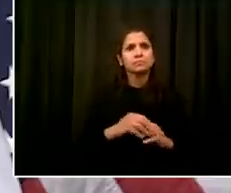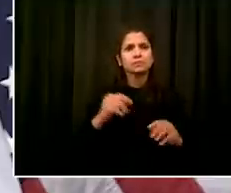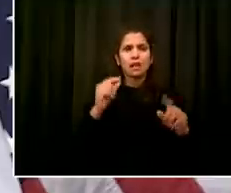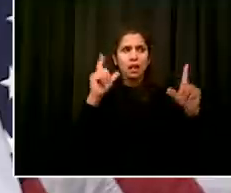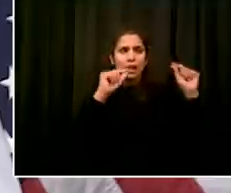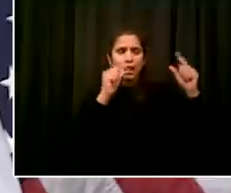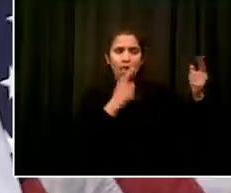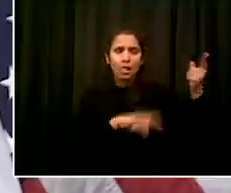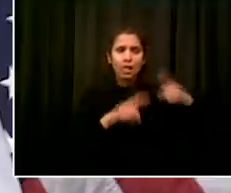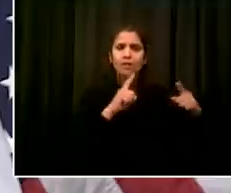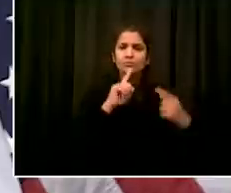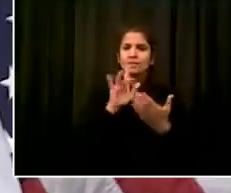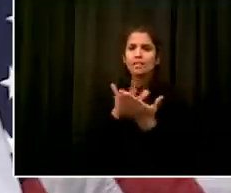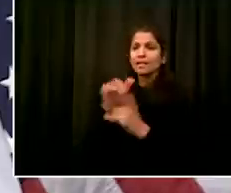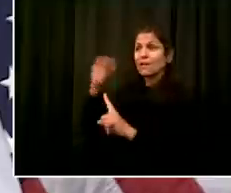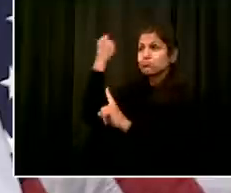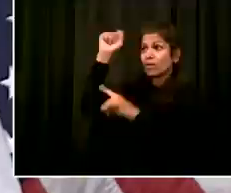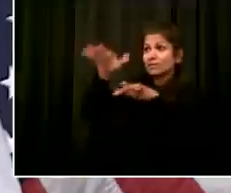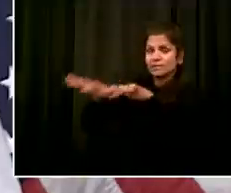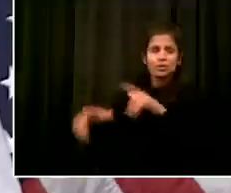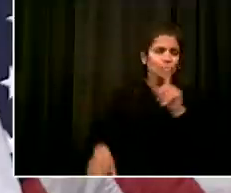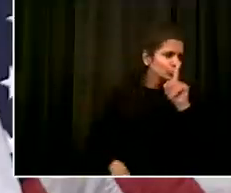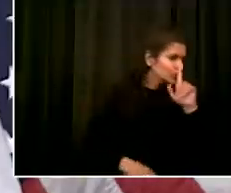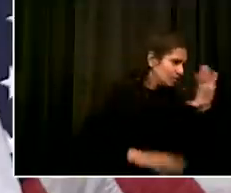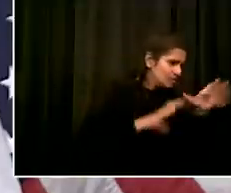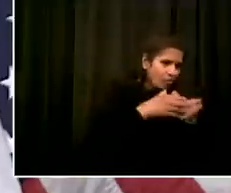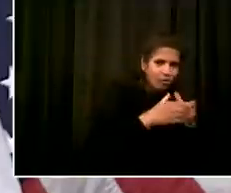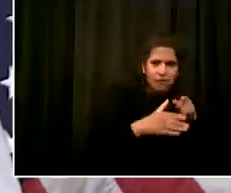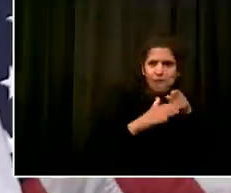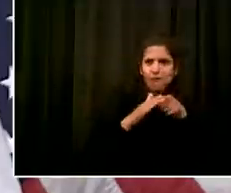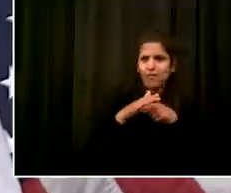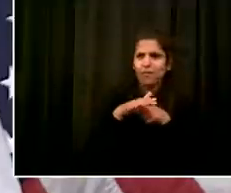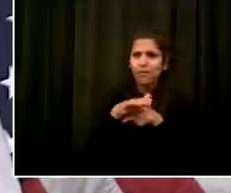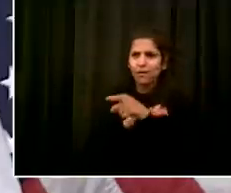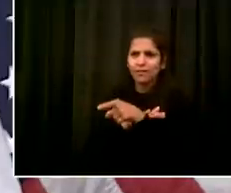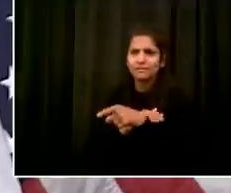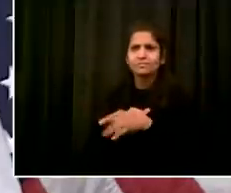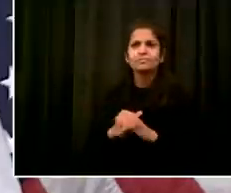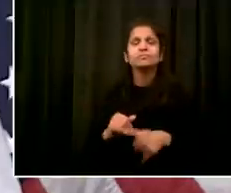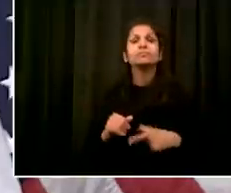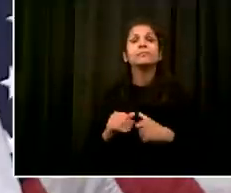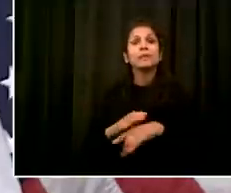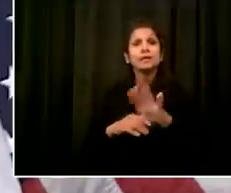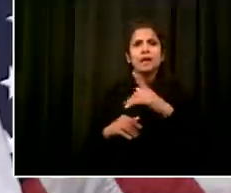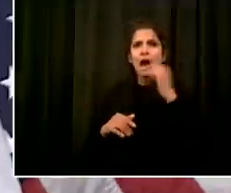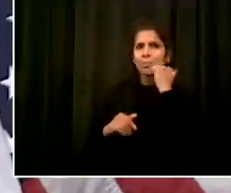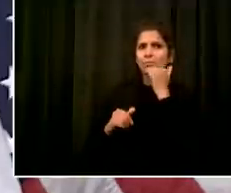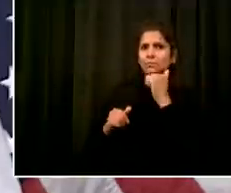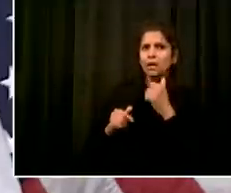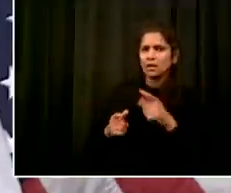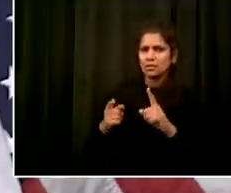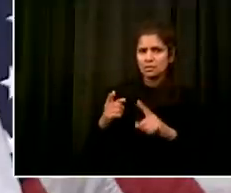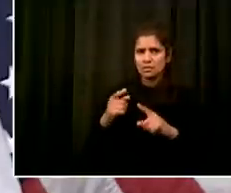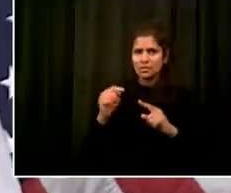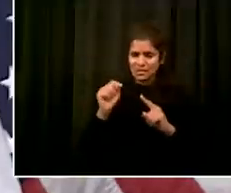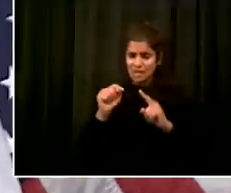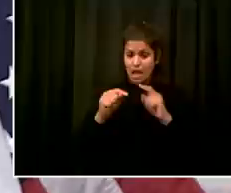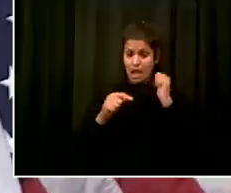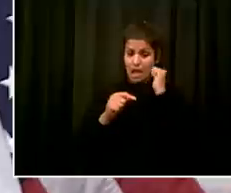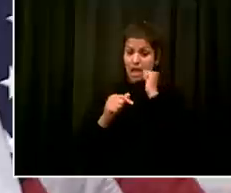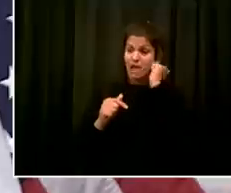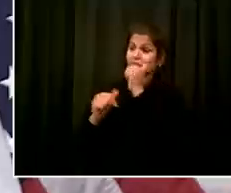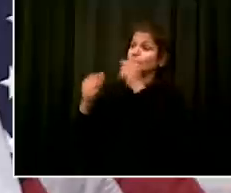sense of that is trying to do violence and organizing it, has game plans, has materials they use, training they do, people